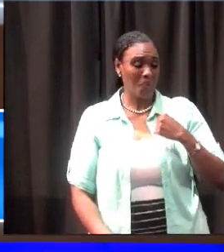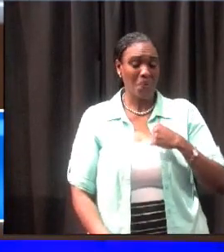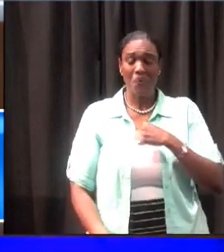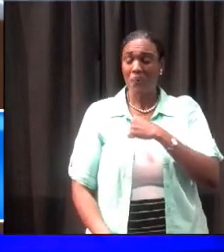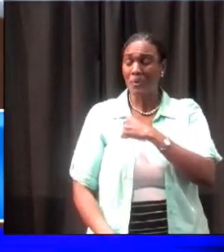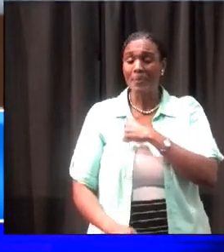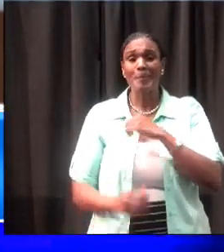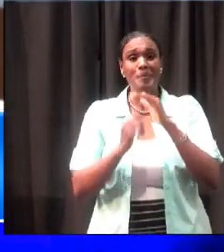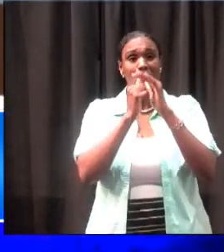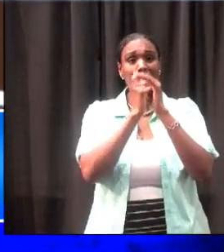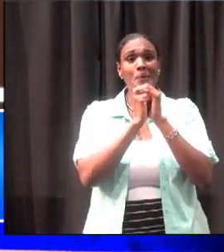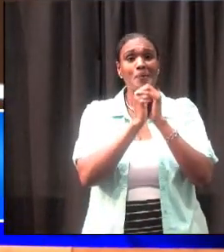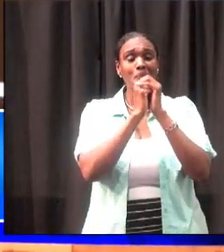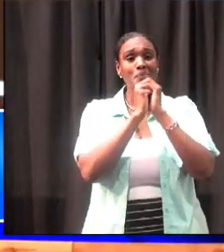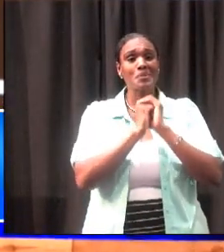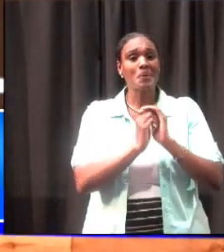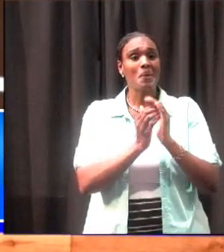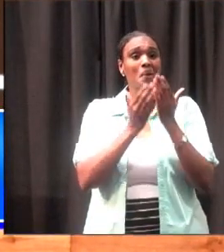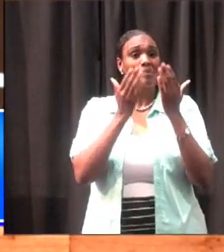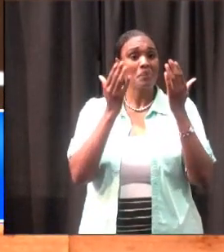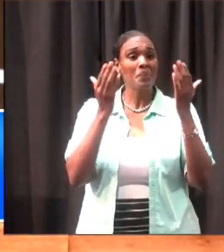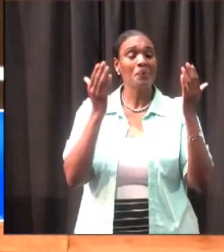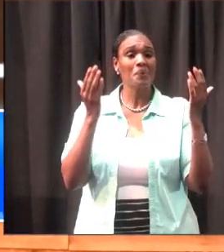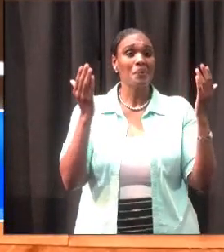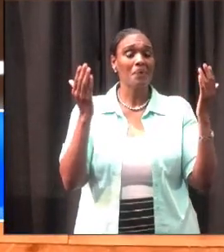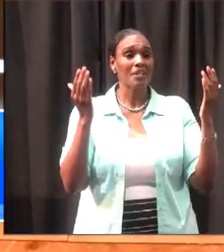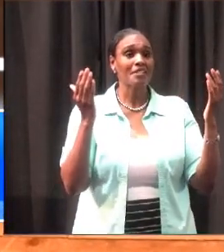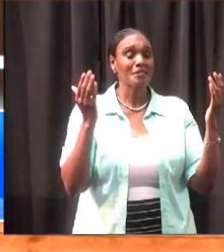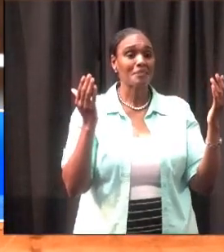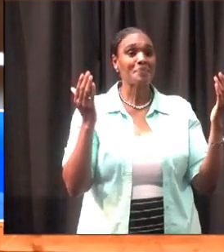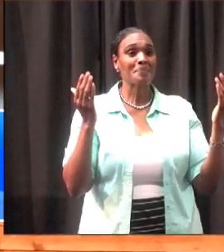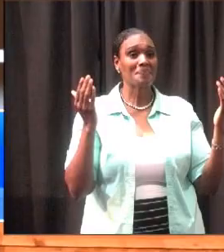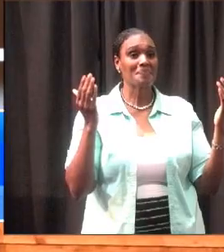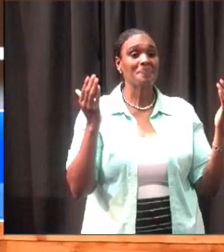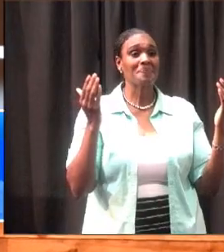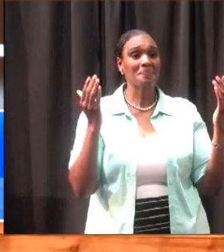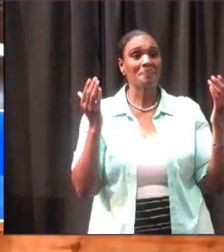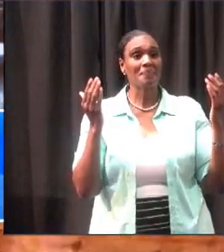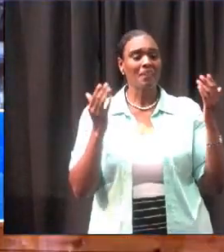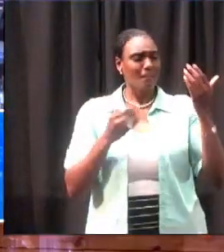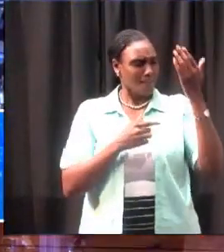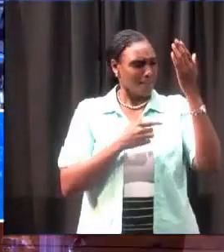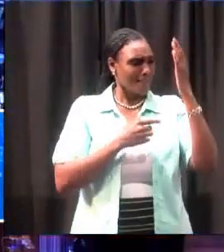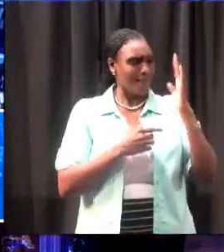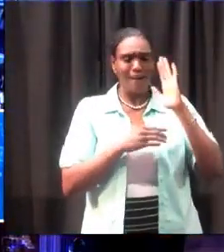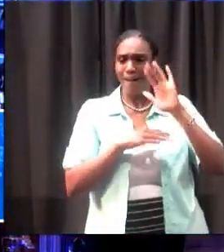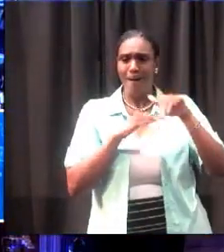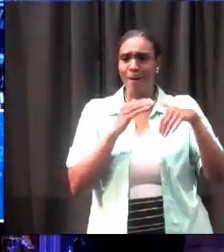we're gonna take it up. Say, God Almighty.